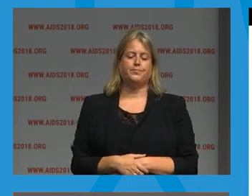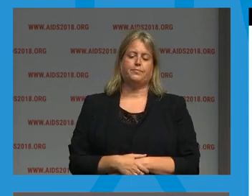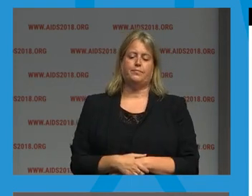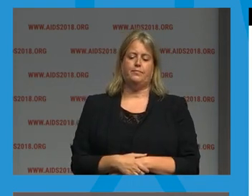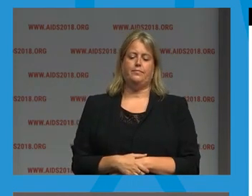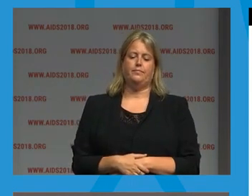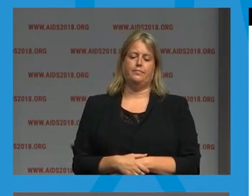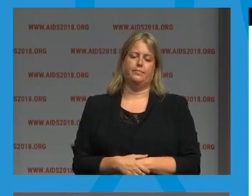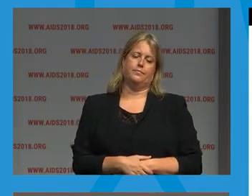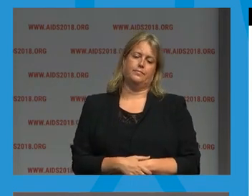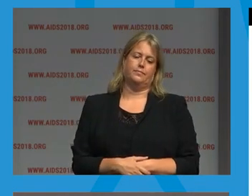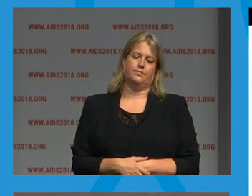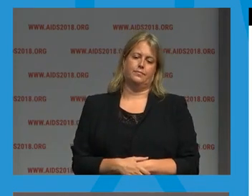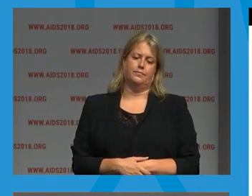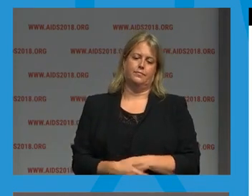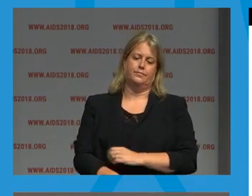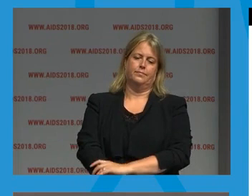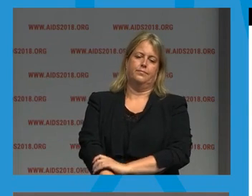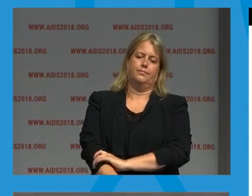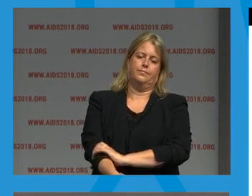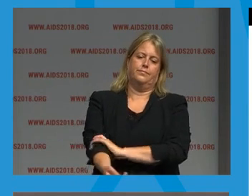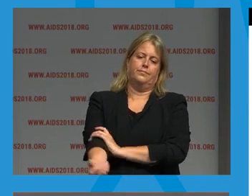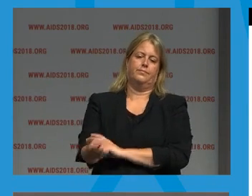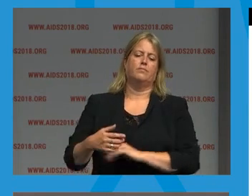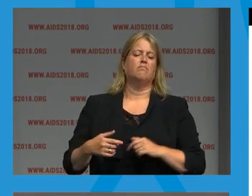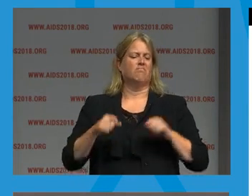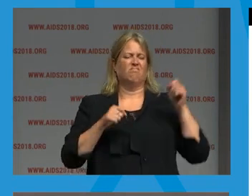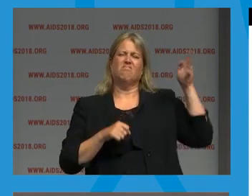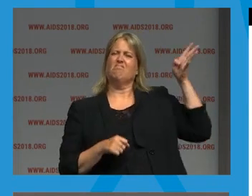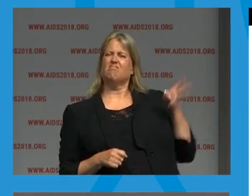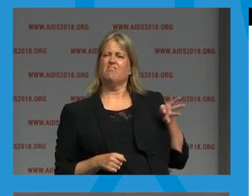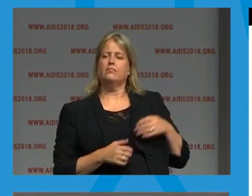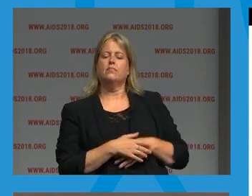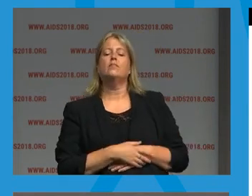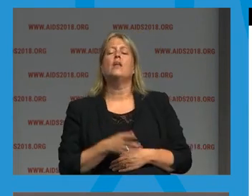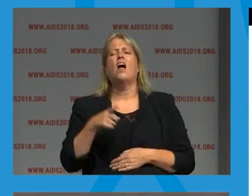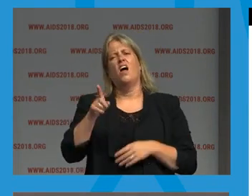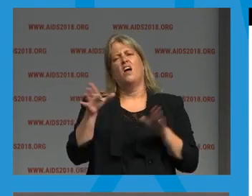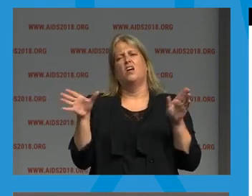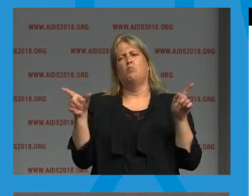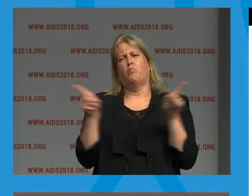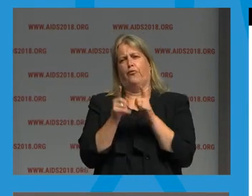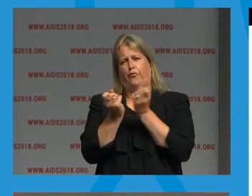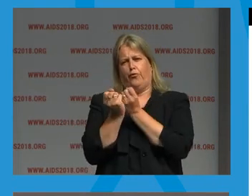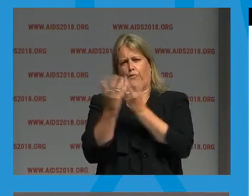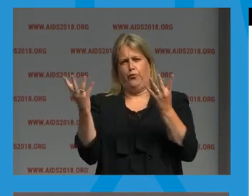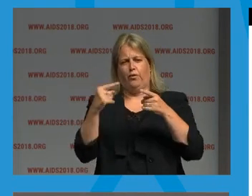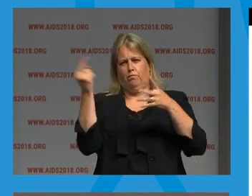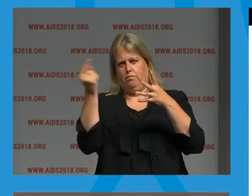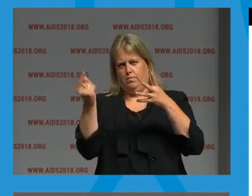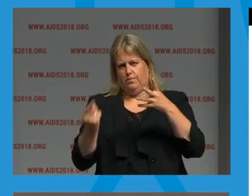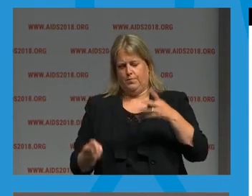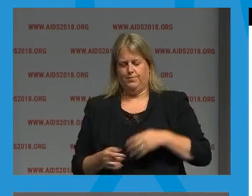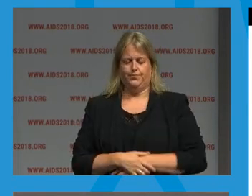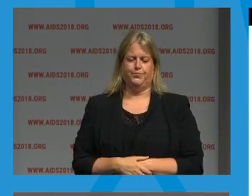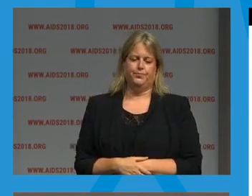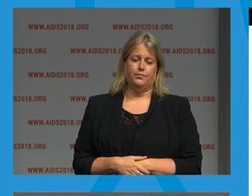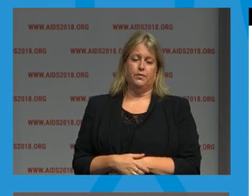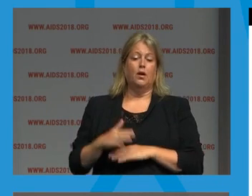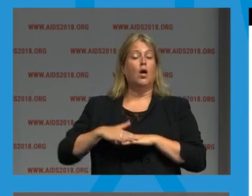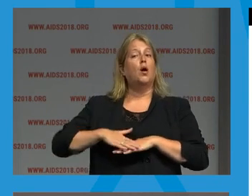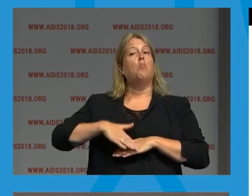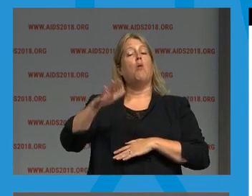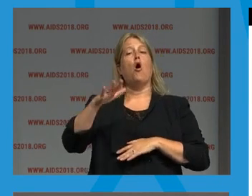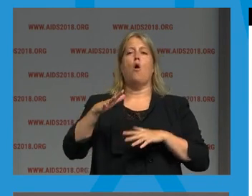an alternative treatment? They're listed on this slide. So let me very briefly go through each of these. More